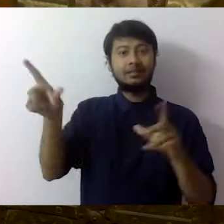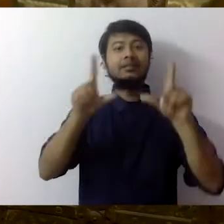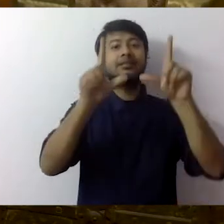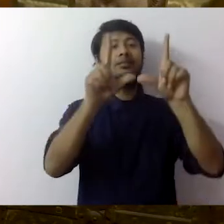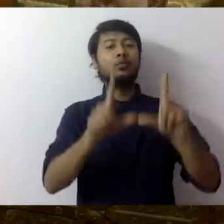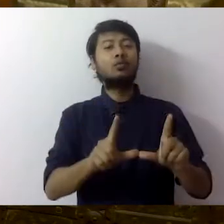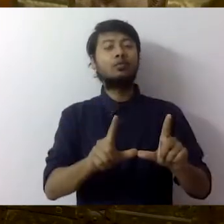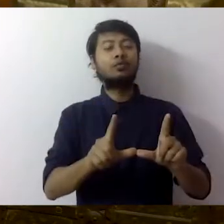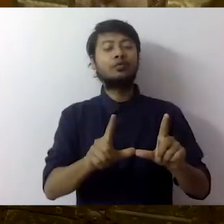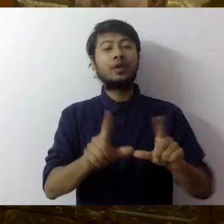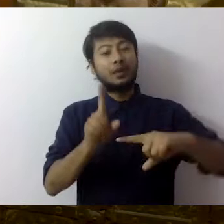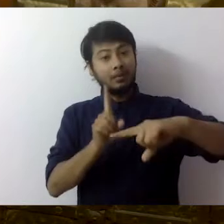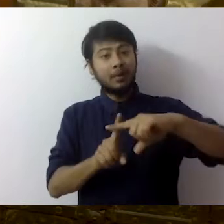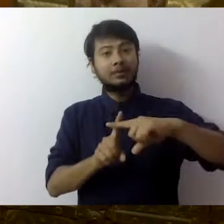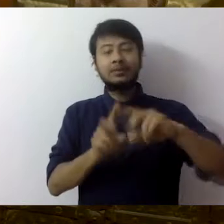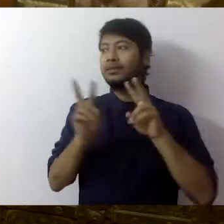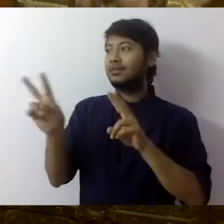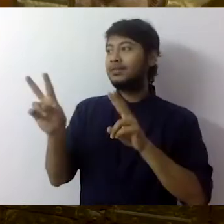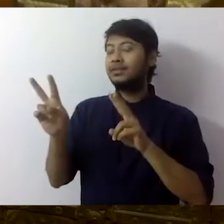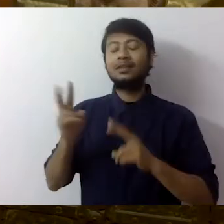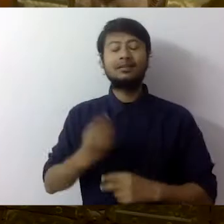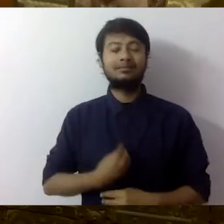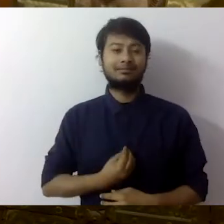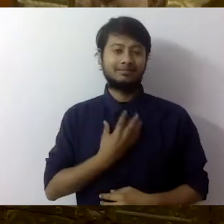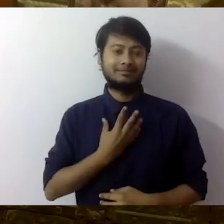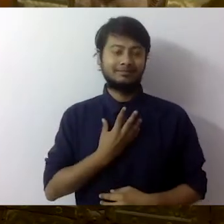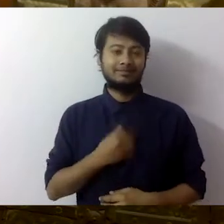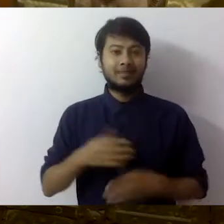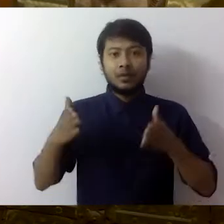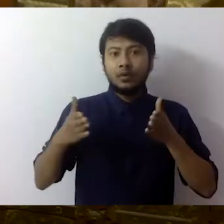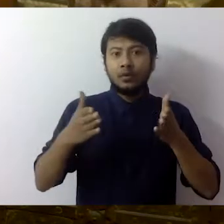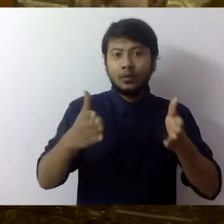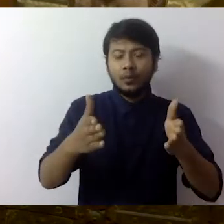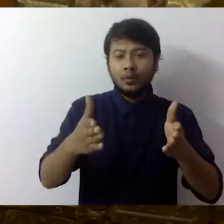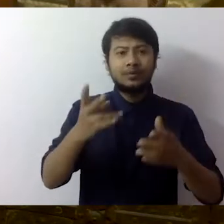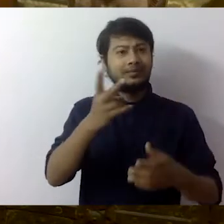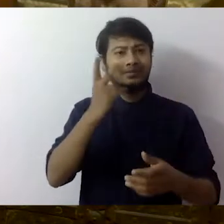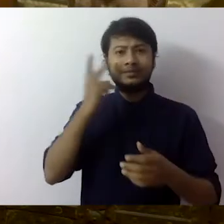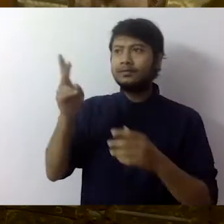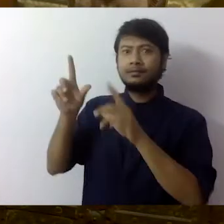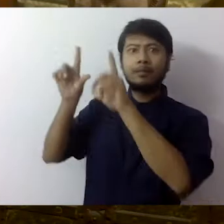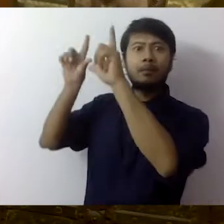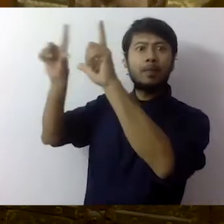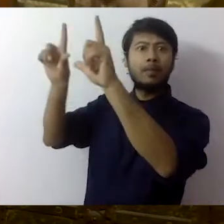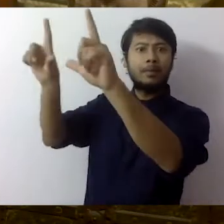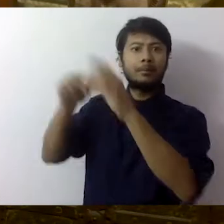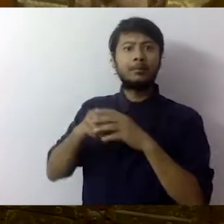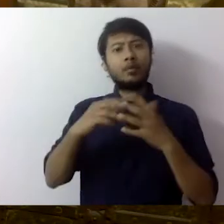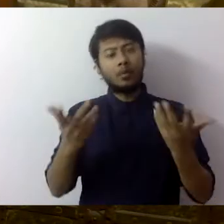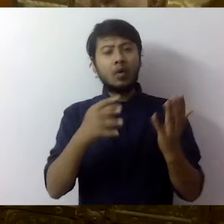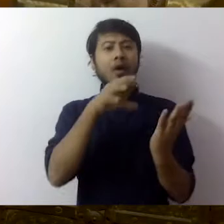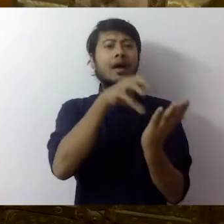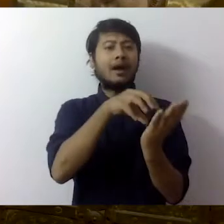pleasure. Popular images that we see on billboards, posters, and in advertisements speak